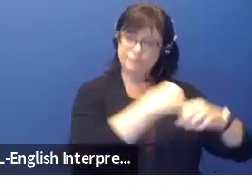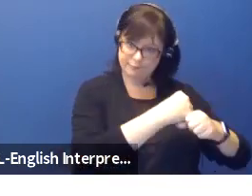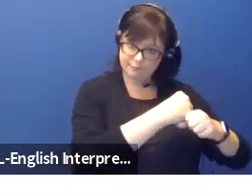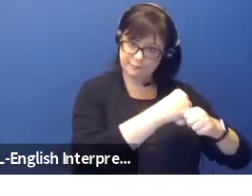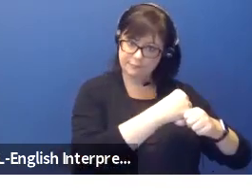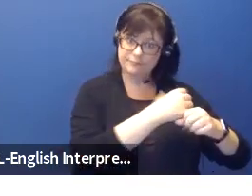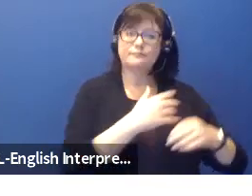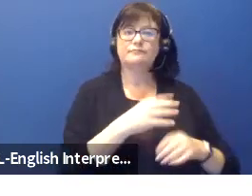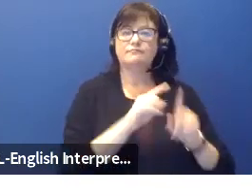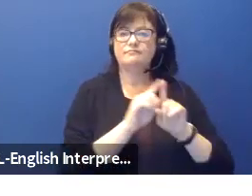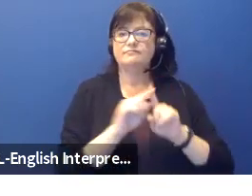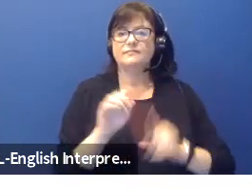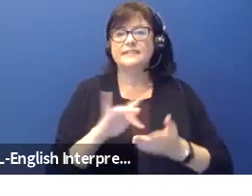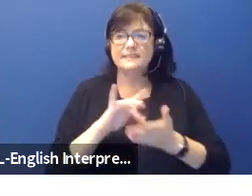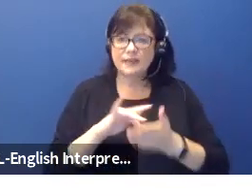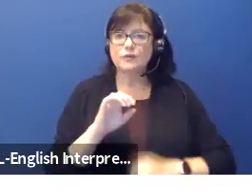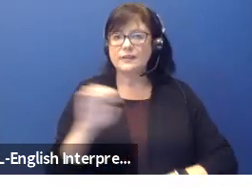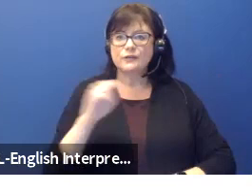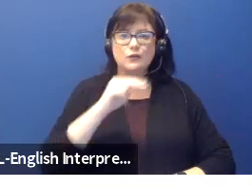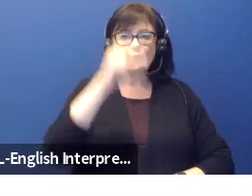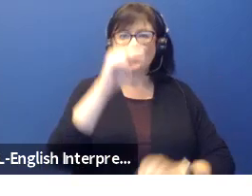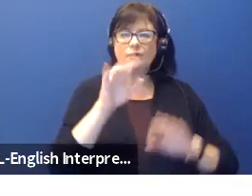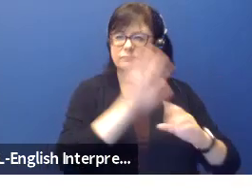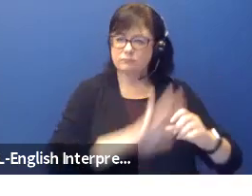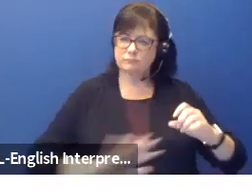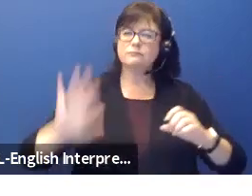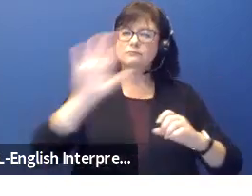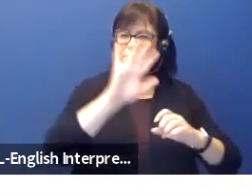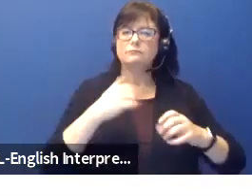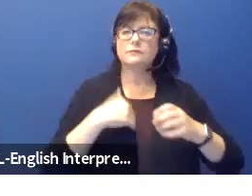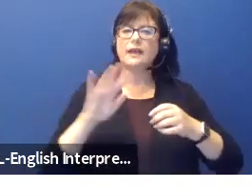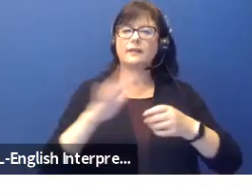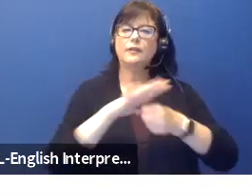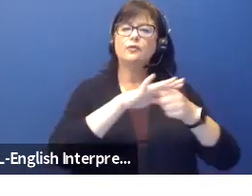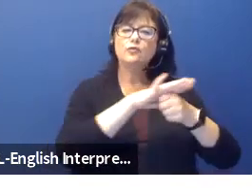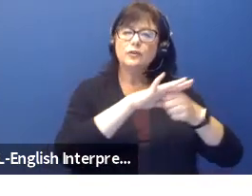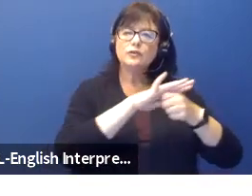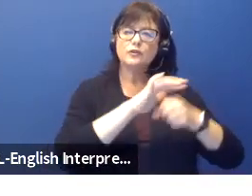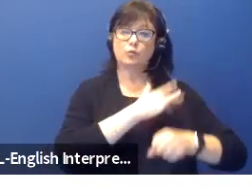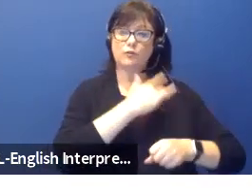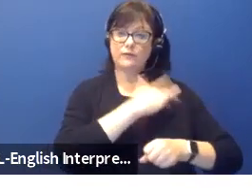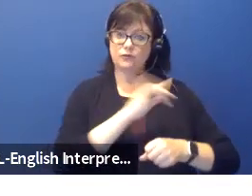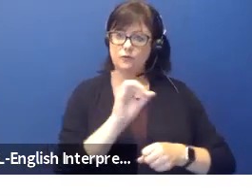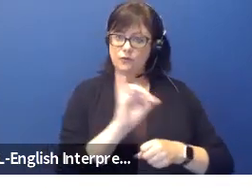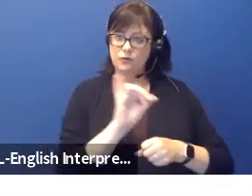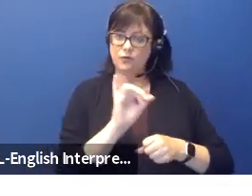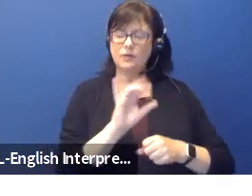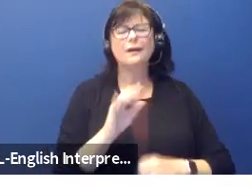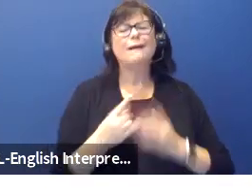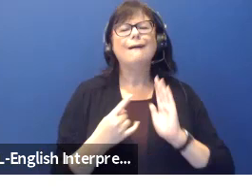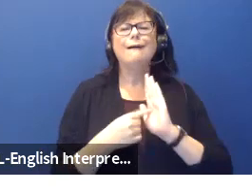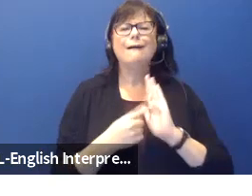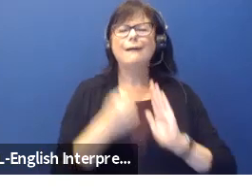the other reports on the screen now, they also have regional or provincial versions. So sometimes it's kind of interesting, to say, okay, well,